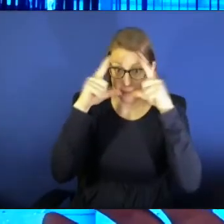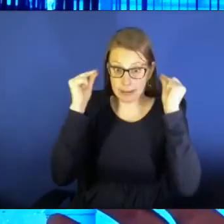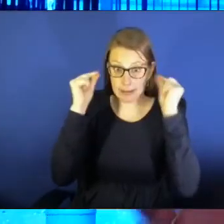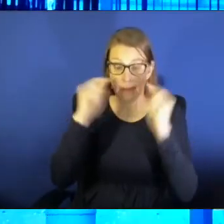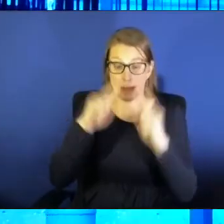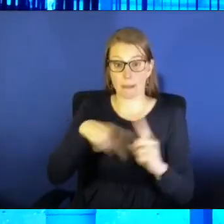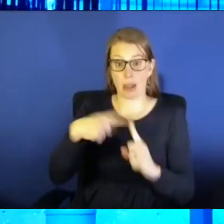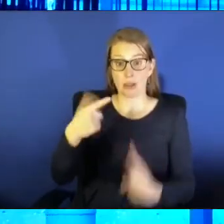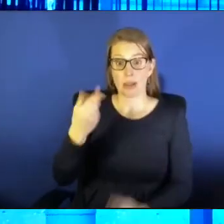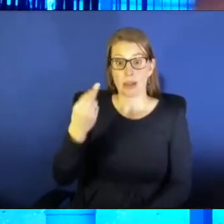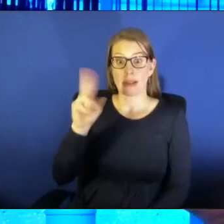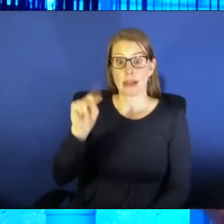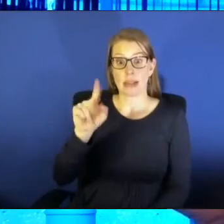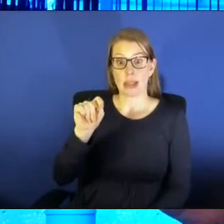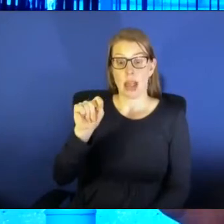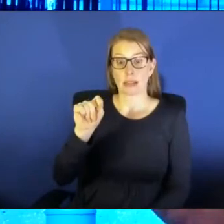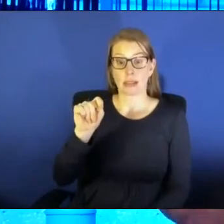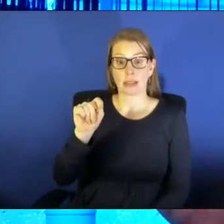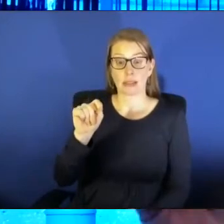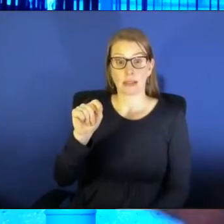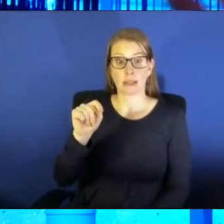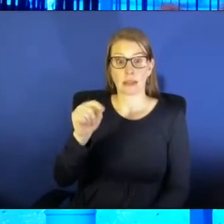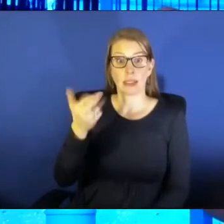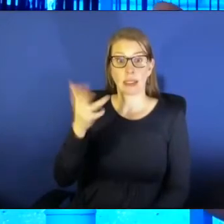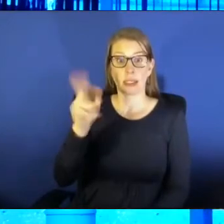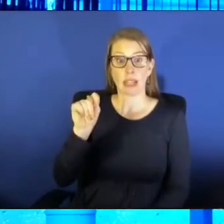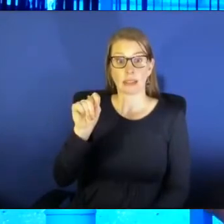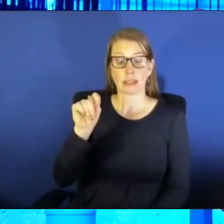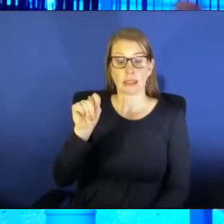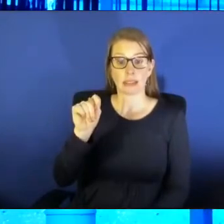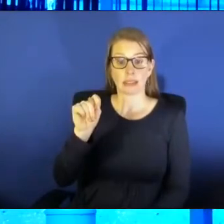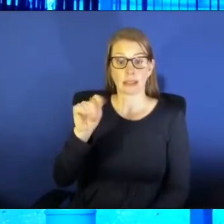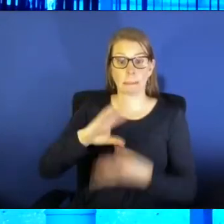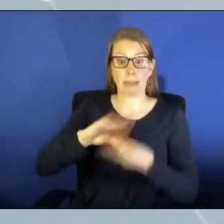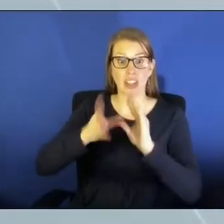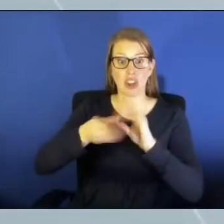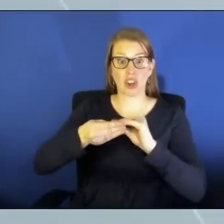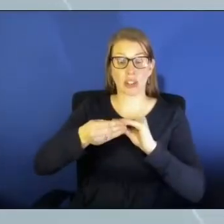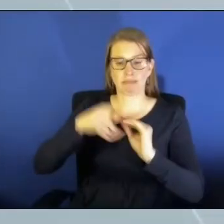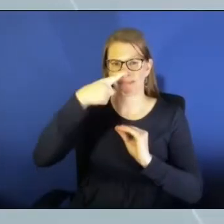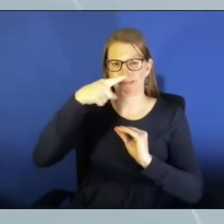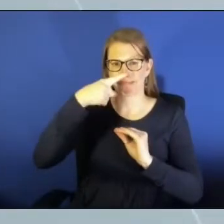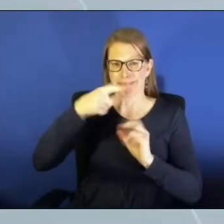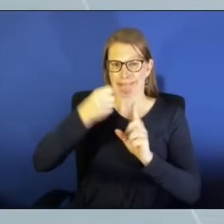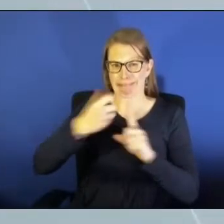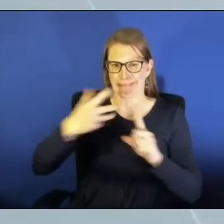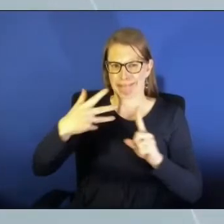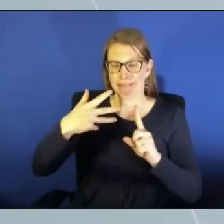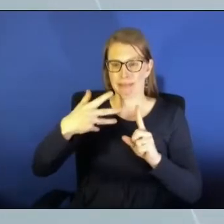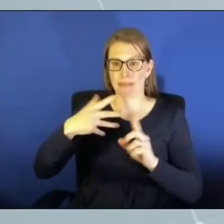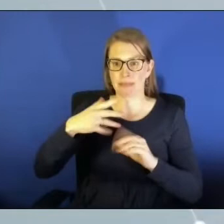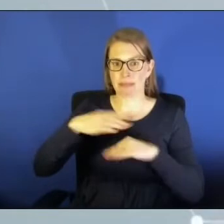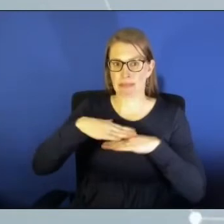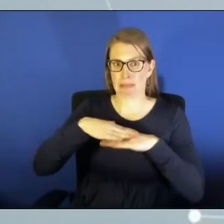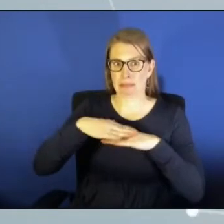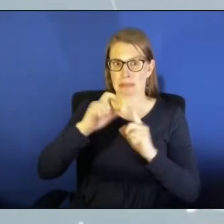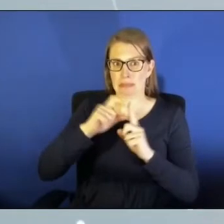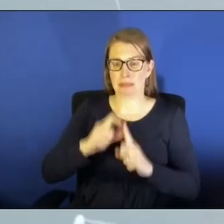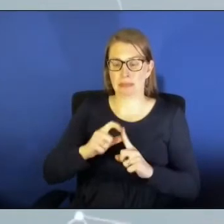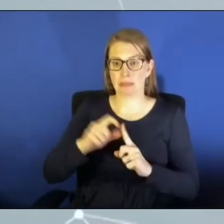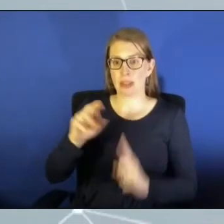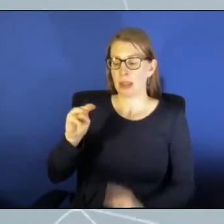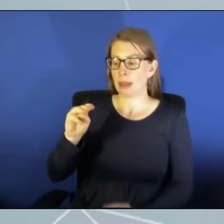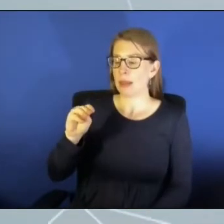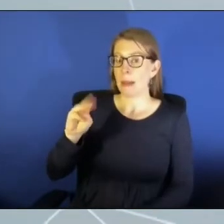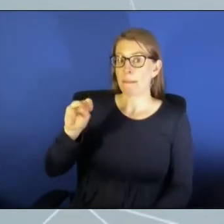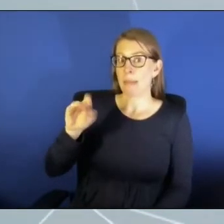bacteria, and I want you guys to translate this to human speak for me. Okay, there's a new study that finds melanoma patients receiving therapy